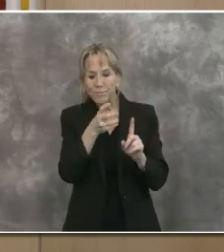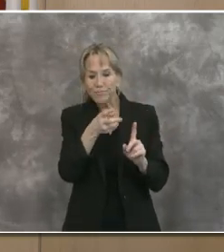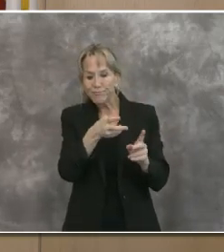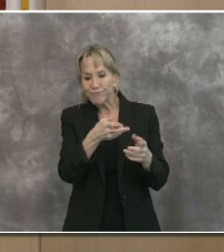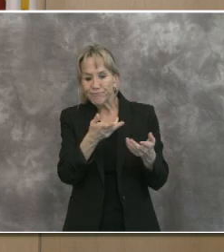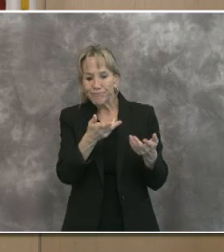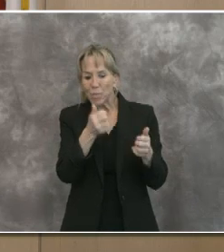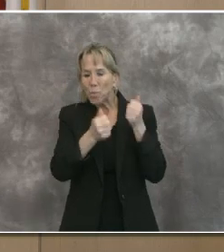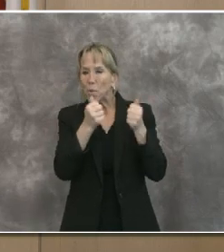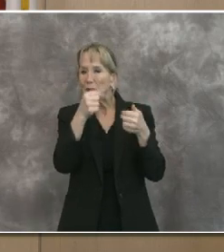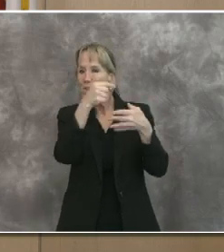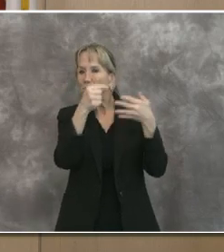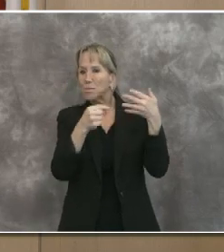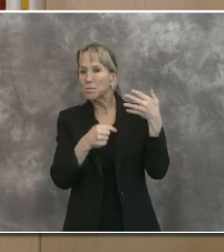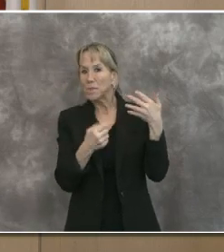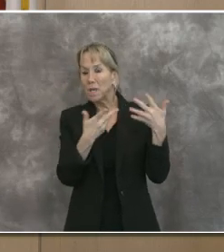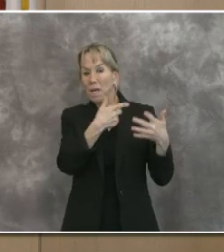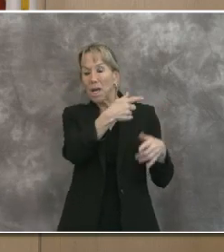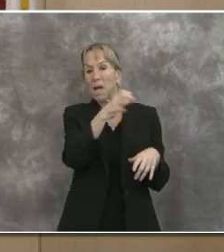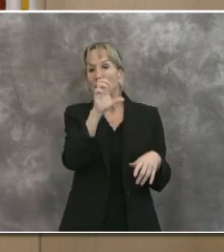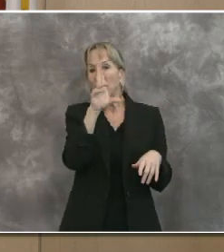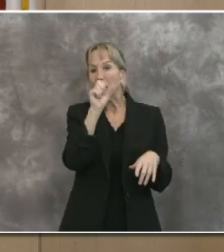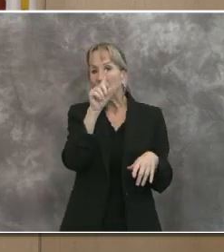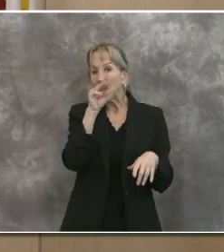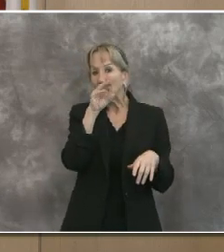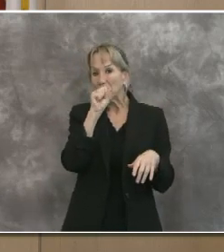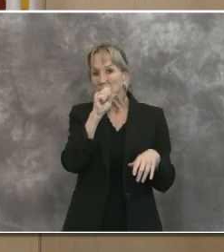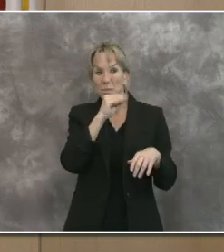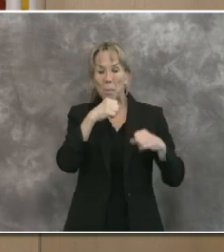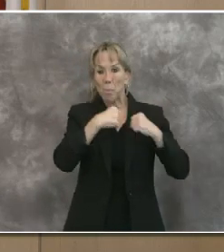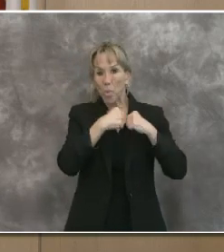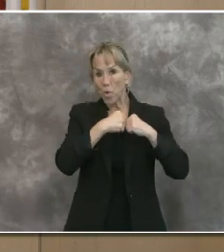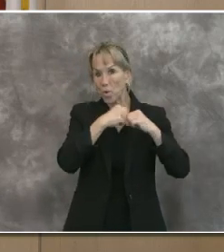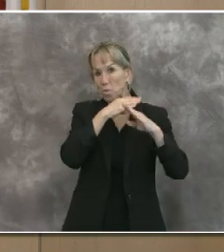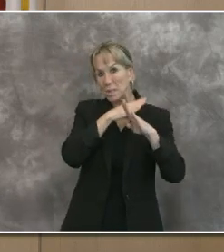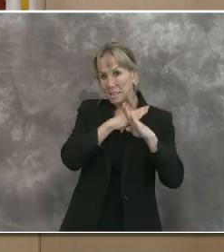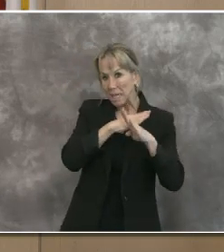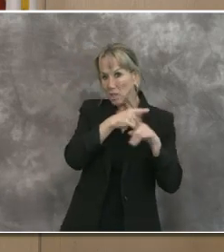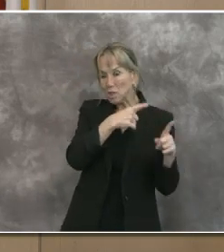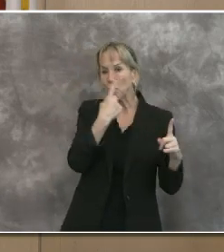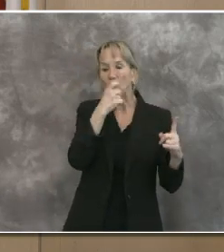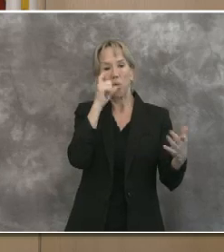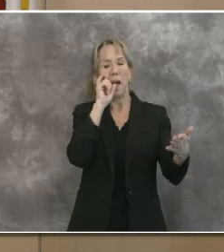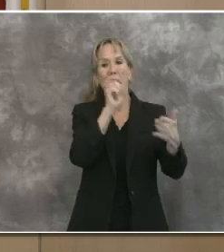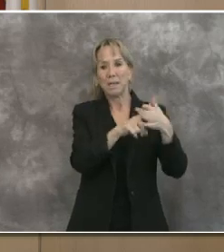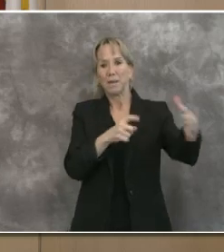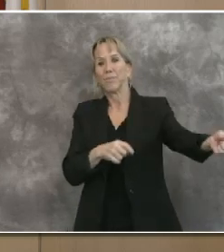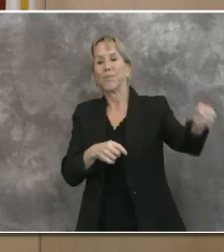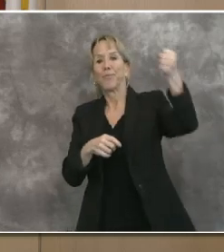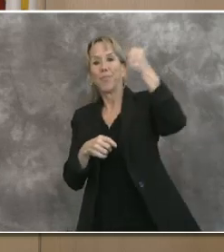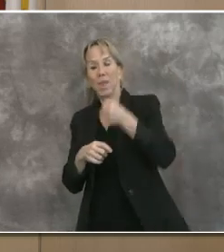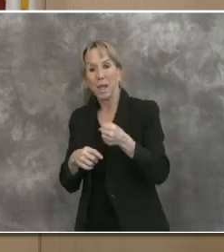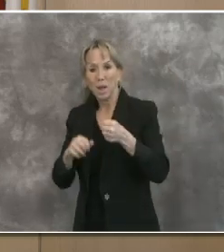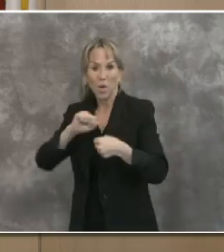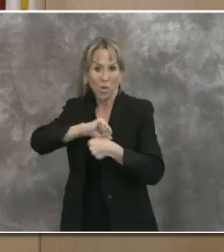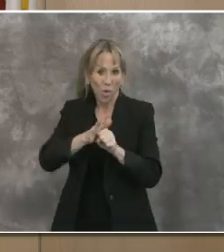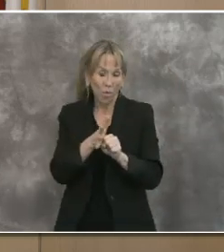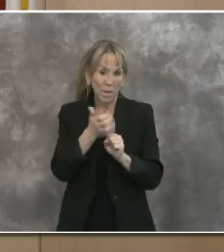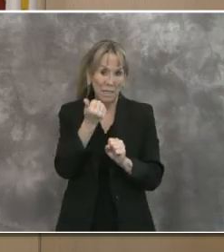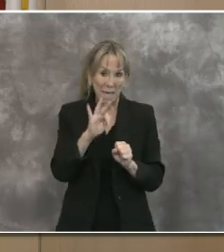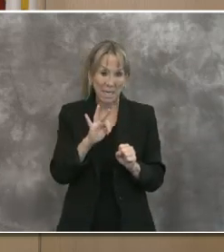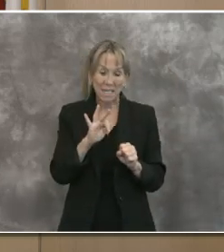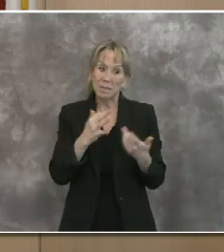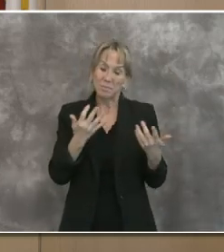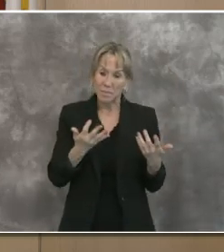cases that are identified by our Customs and Border Protection that might be COVID-19 related, but many